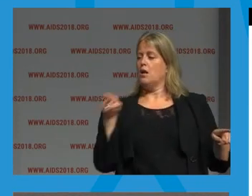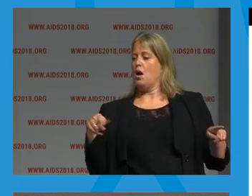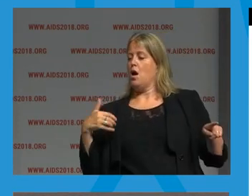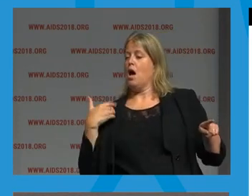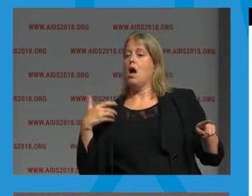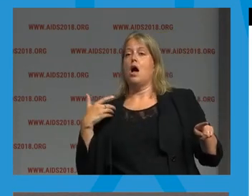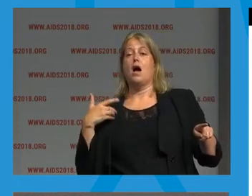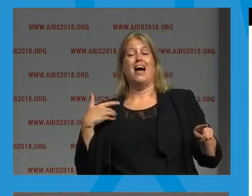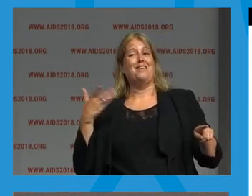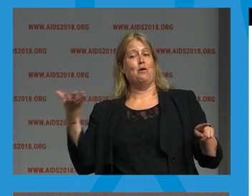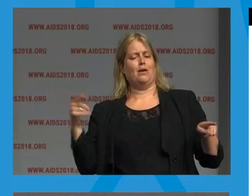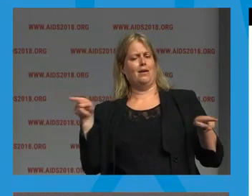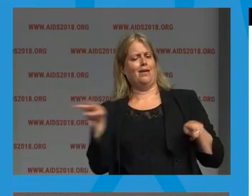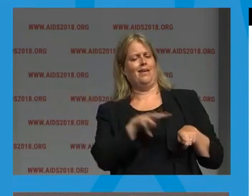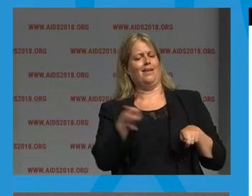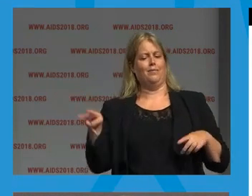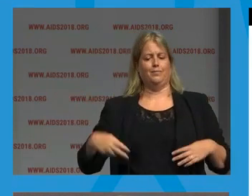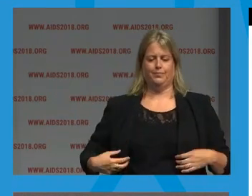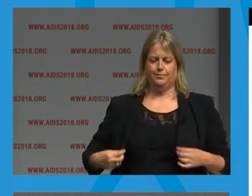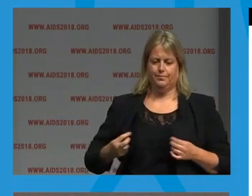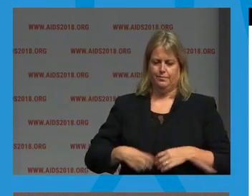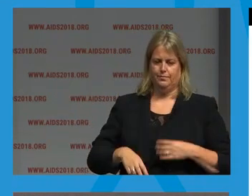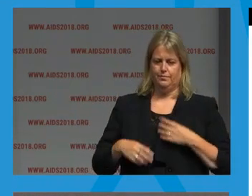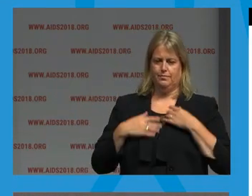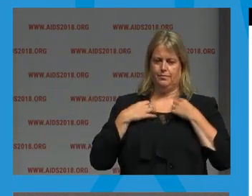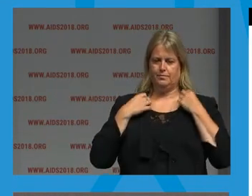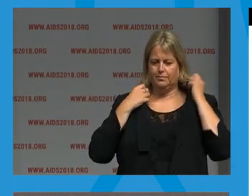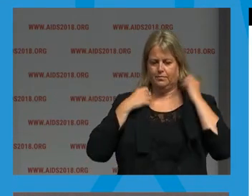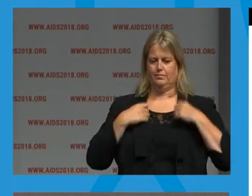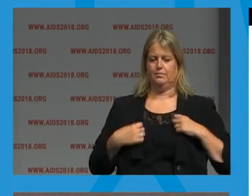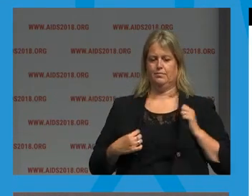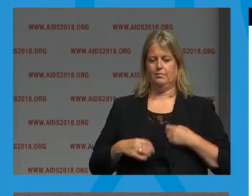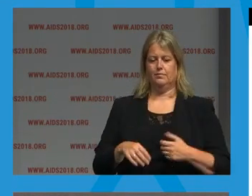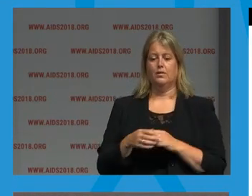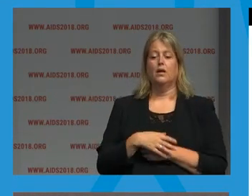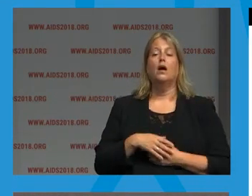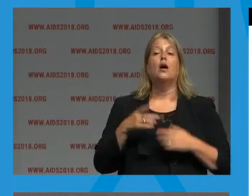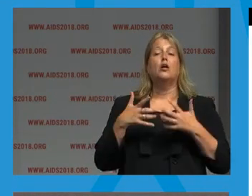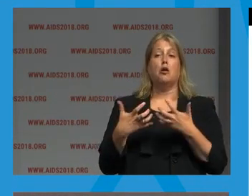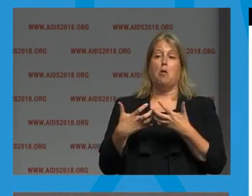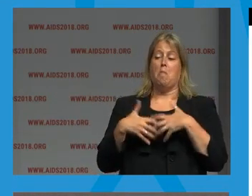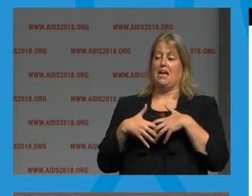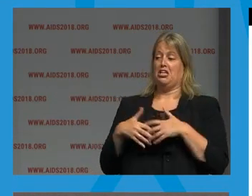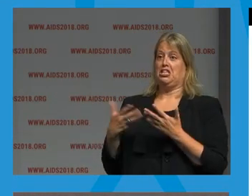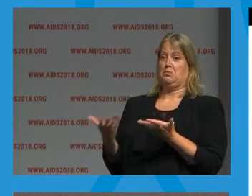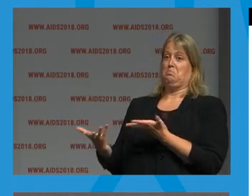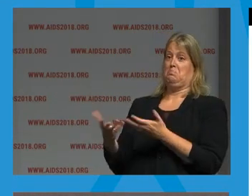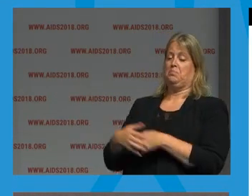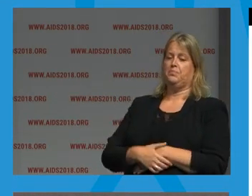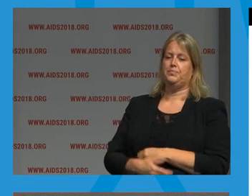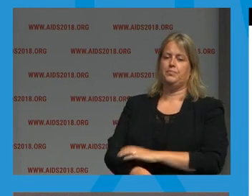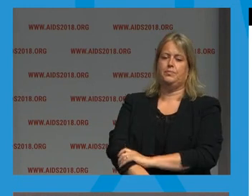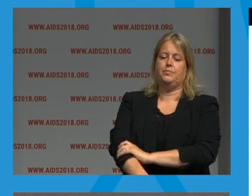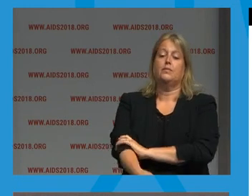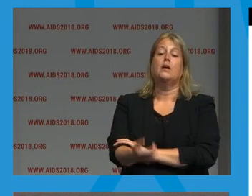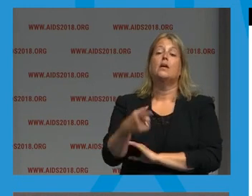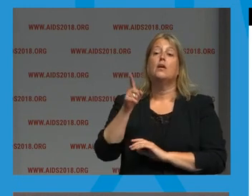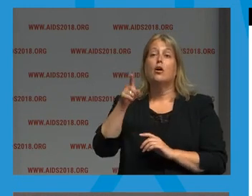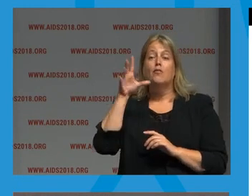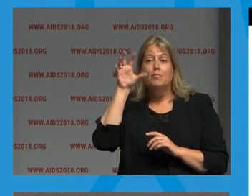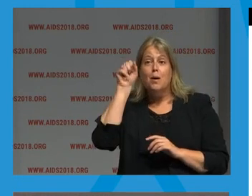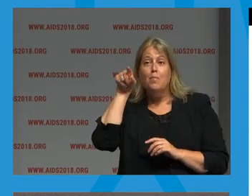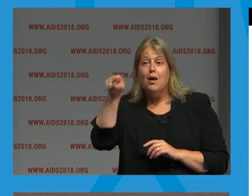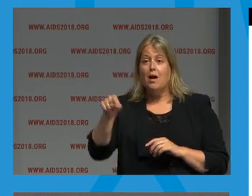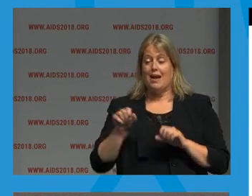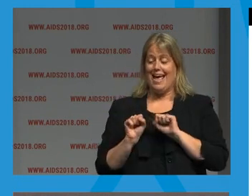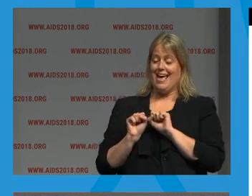of Mal Martin and Michelle Nutzenzweig. What could possibly be a mechanism of this induction? Remember, the antibody